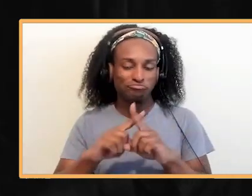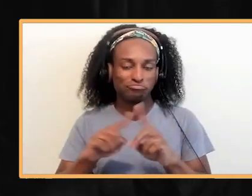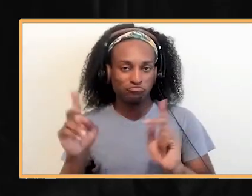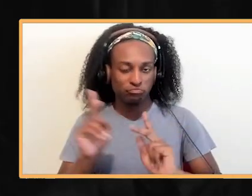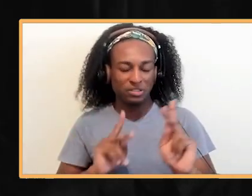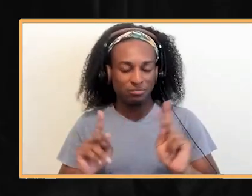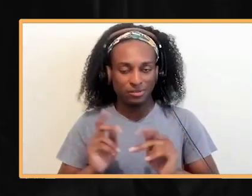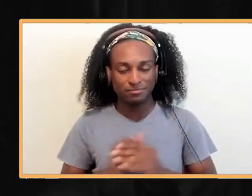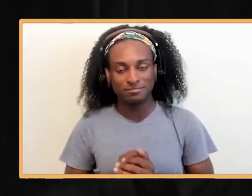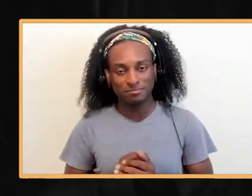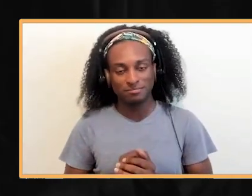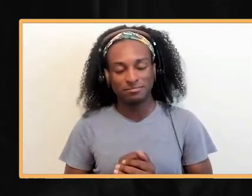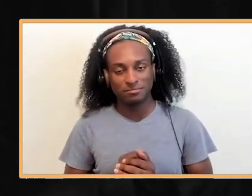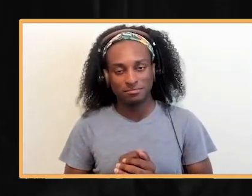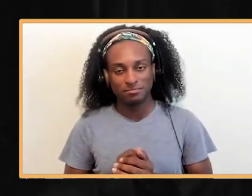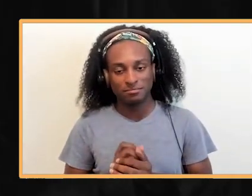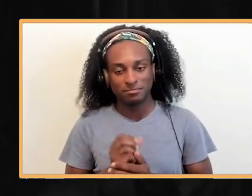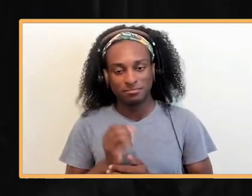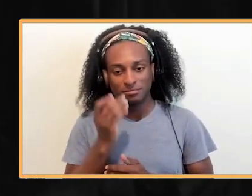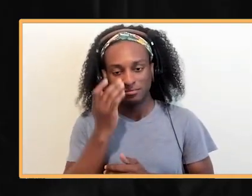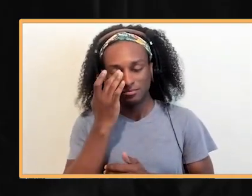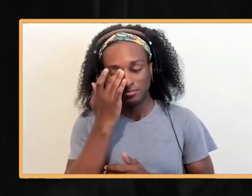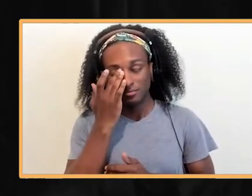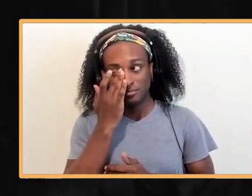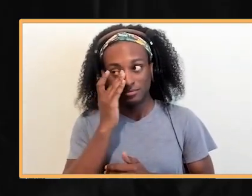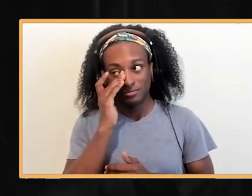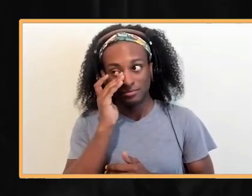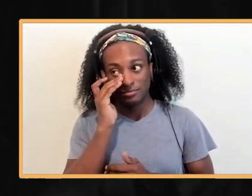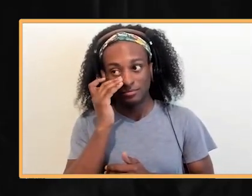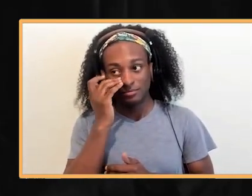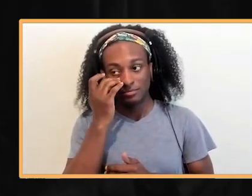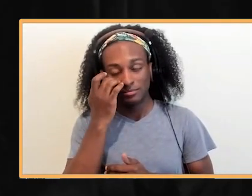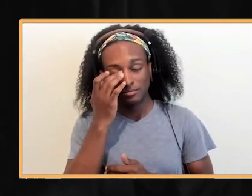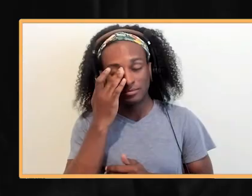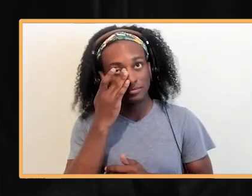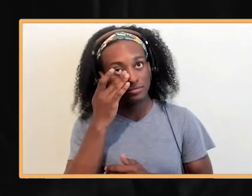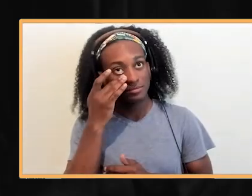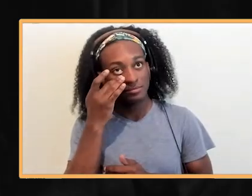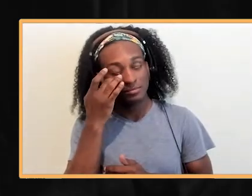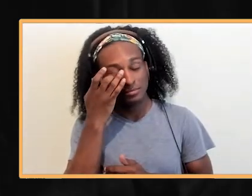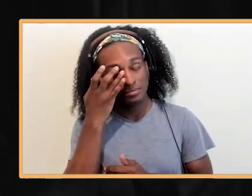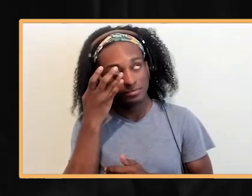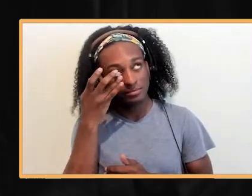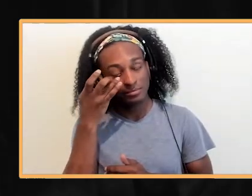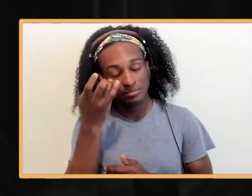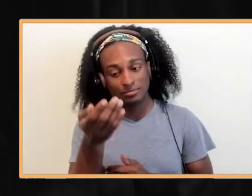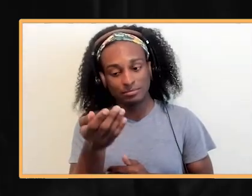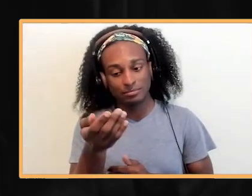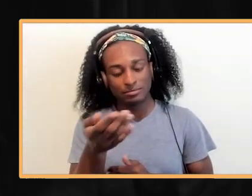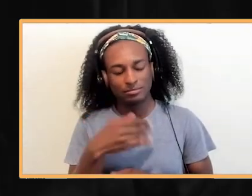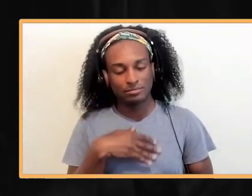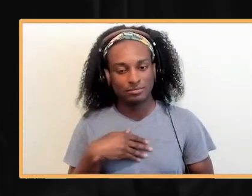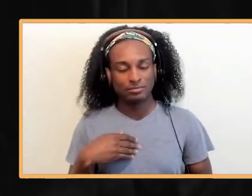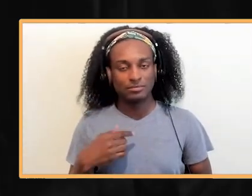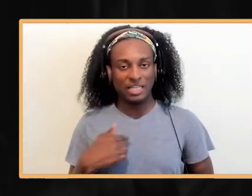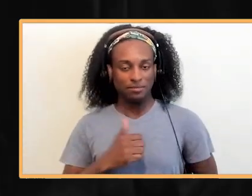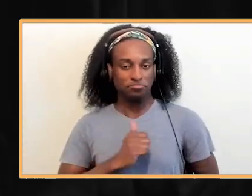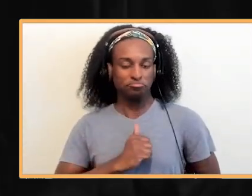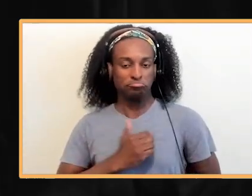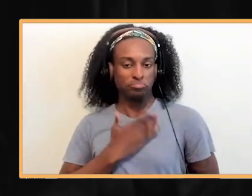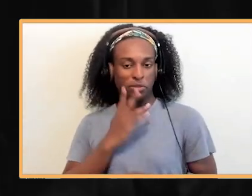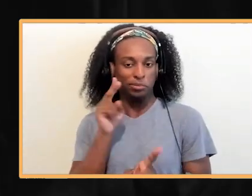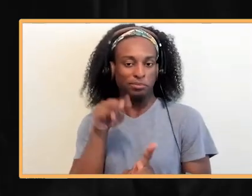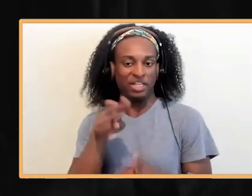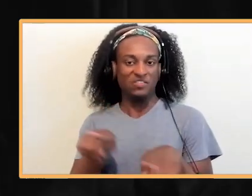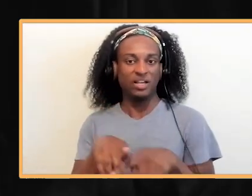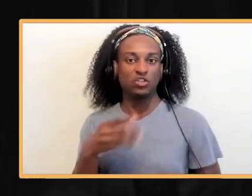so this is just I'll speak for my own kind of perspective as a white male. I